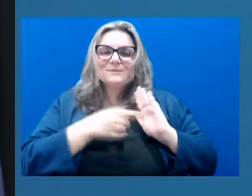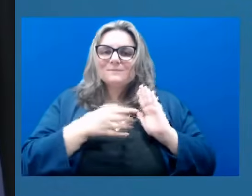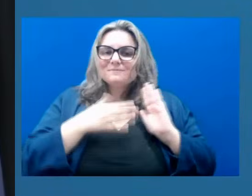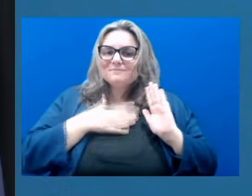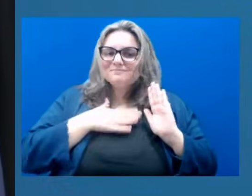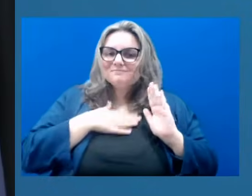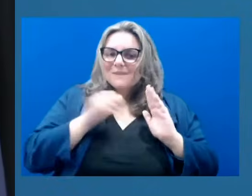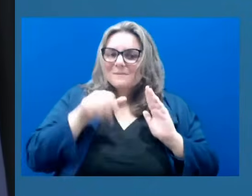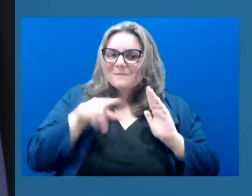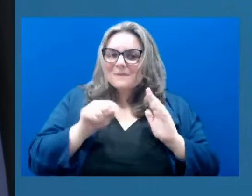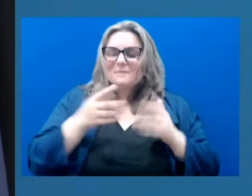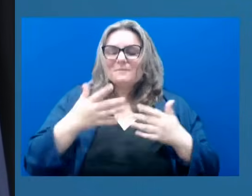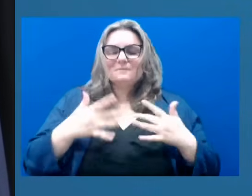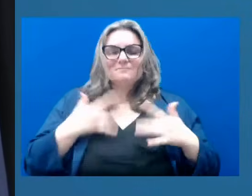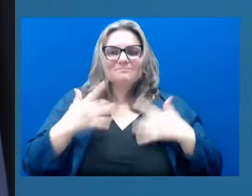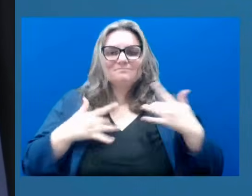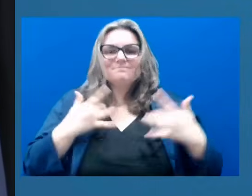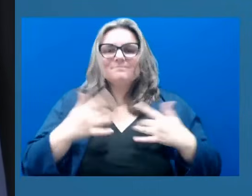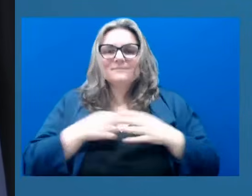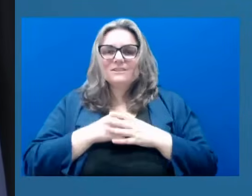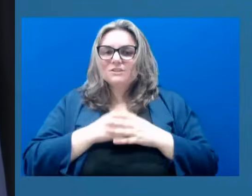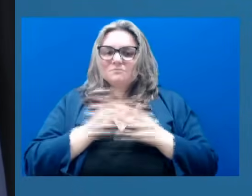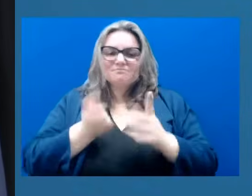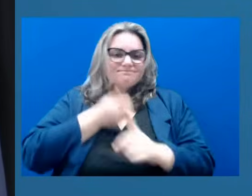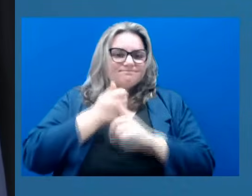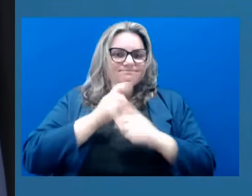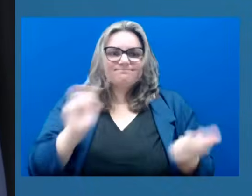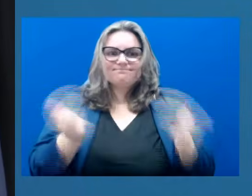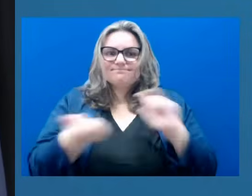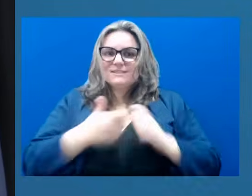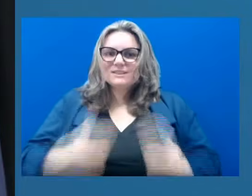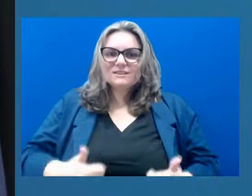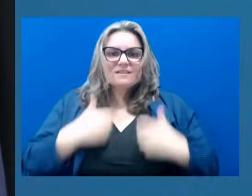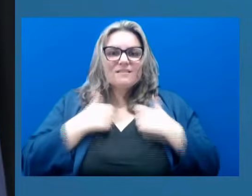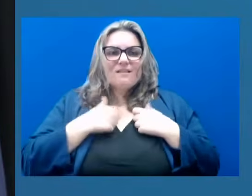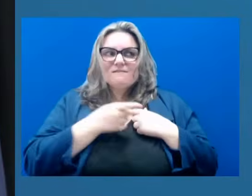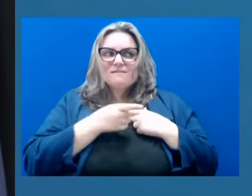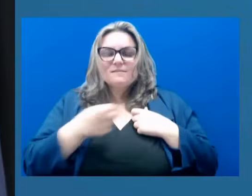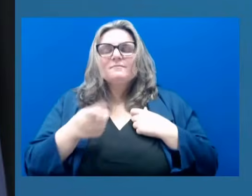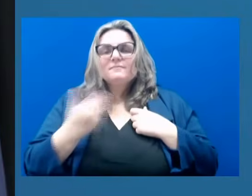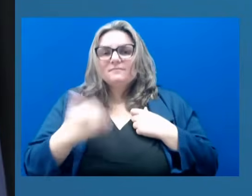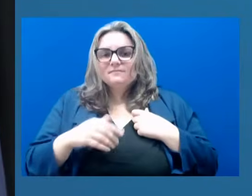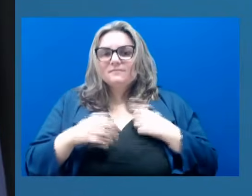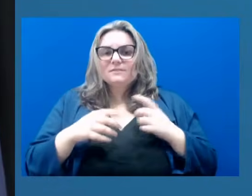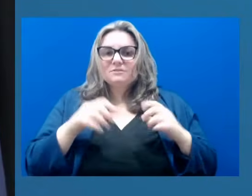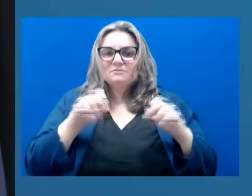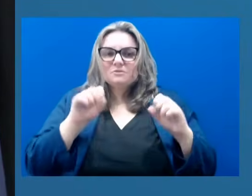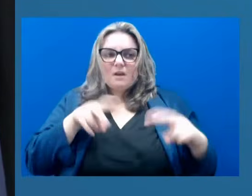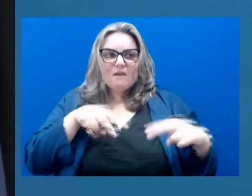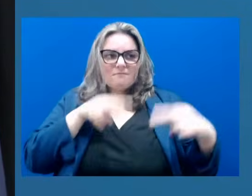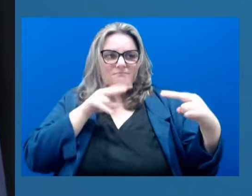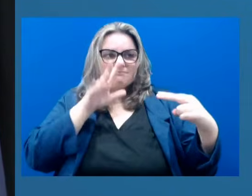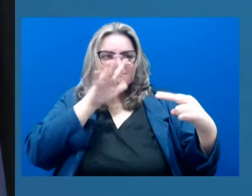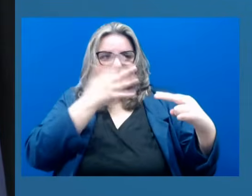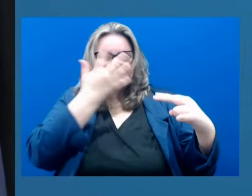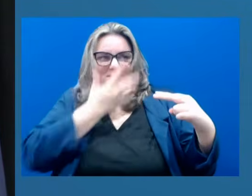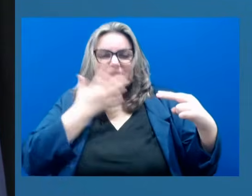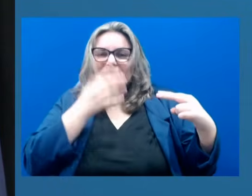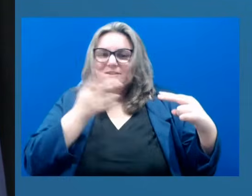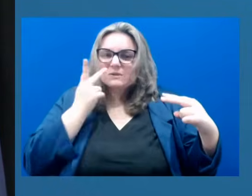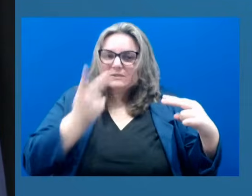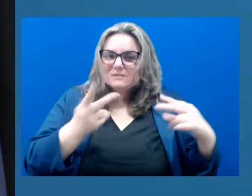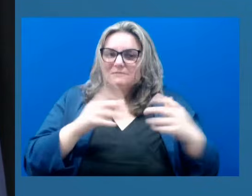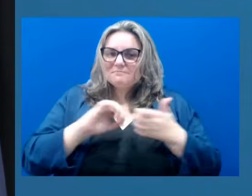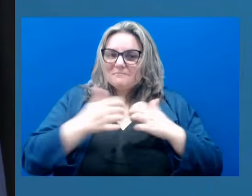life-changing for people, life-changing. And the joy in her face when she could look out of her apartment and, you know, point to the